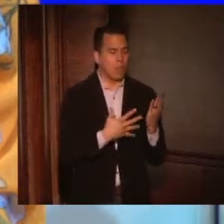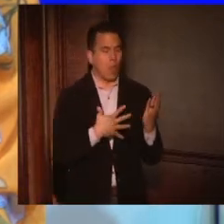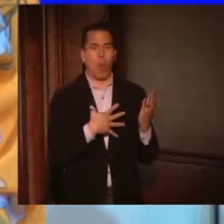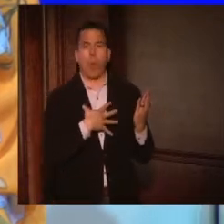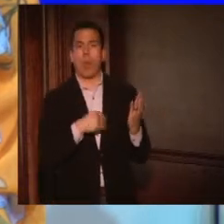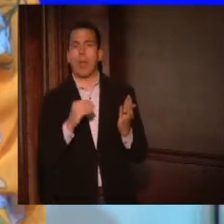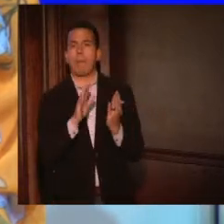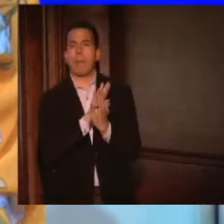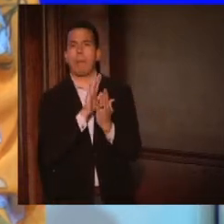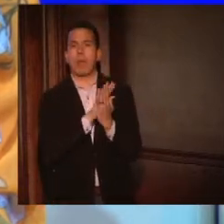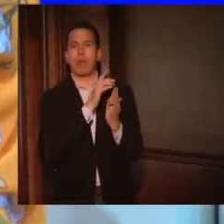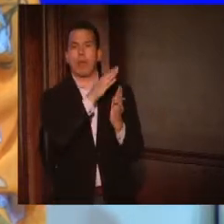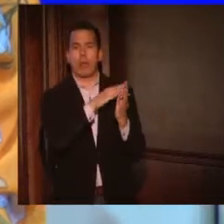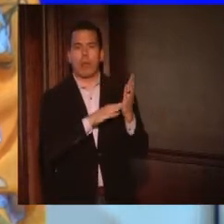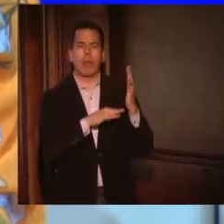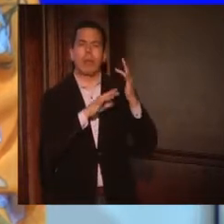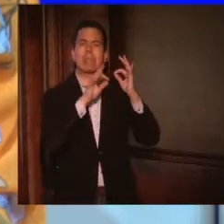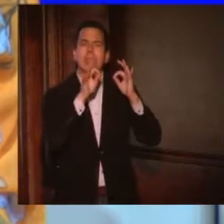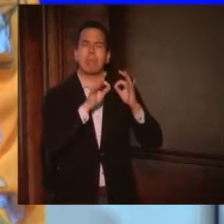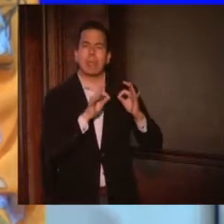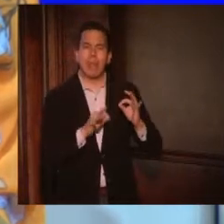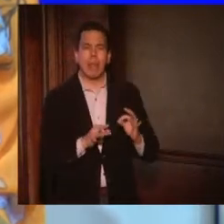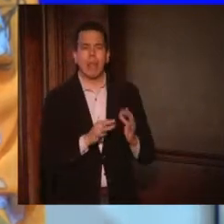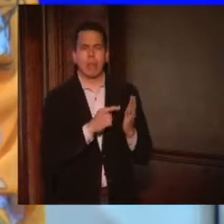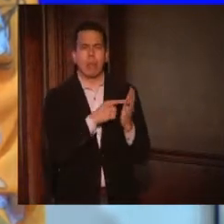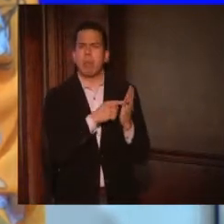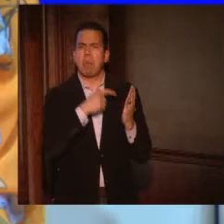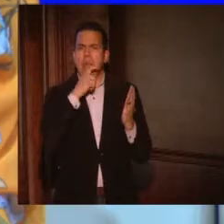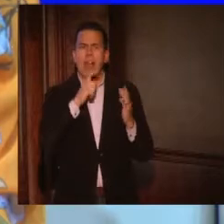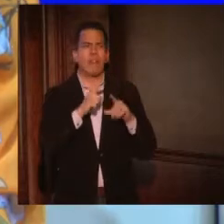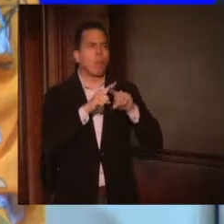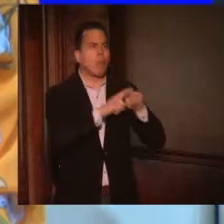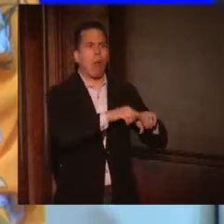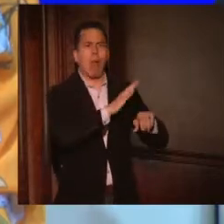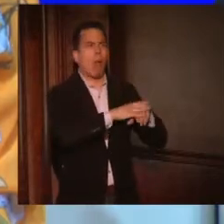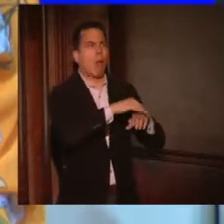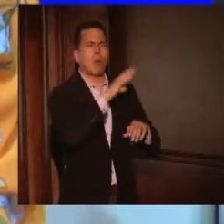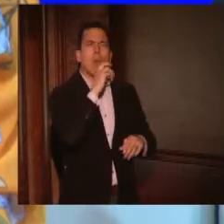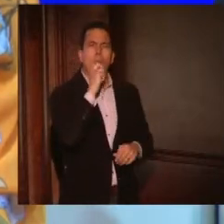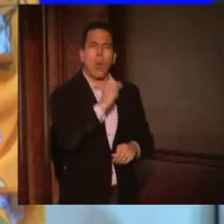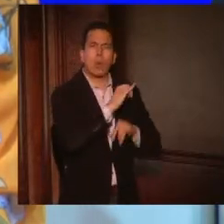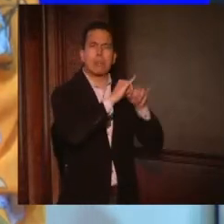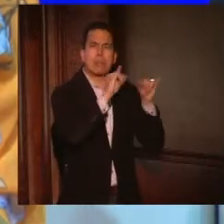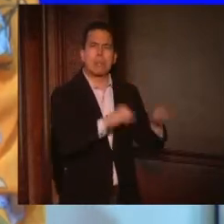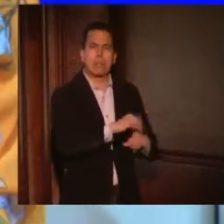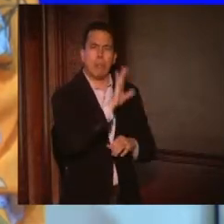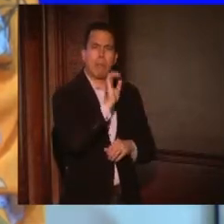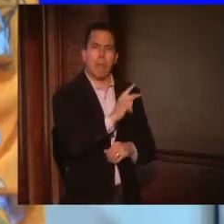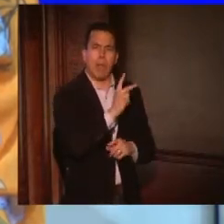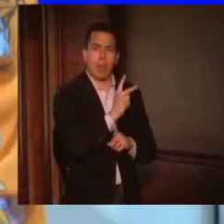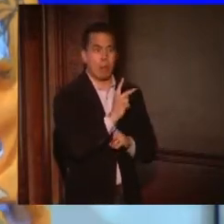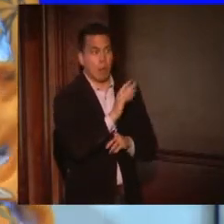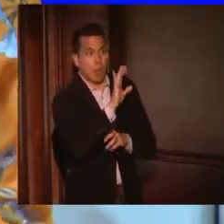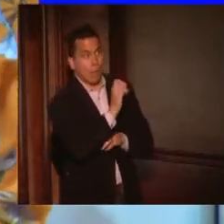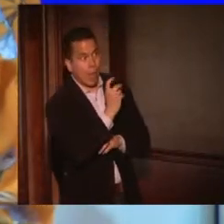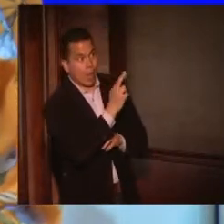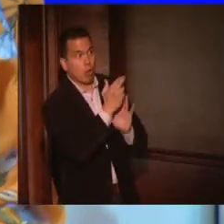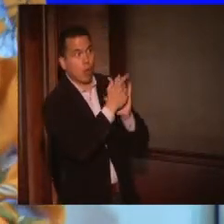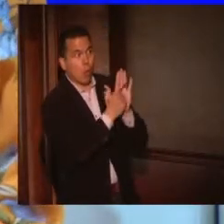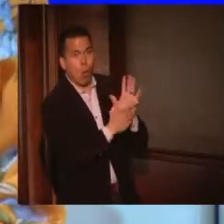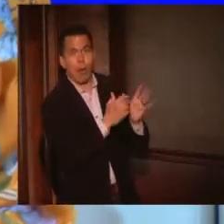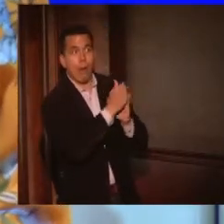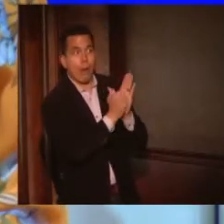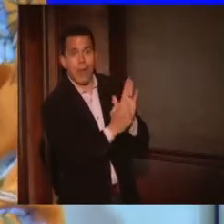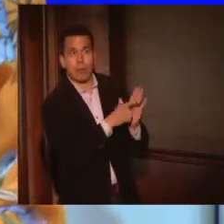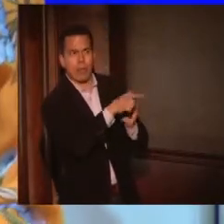outlines a way in which we can disintermediate the ledgers. So we can take you know, the bankers, lawyers, and accountants who are responsible